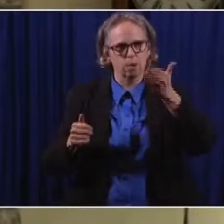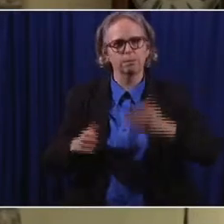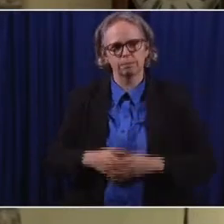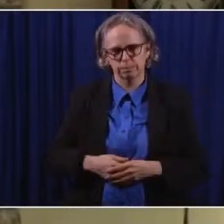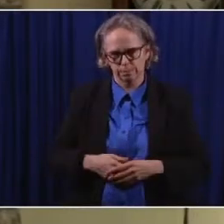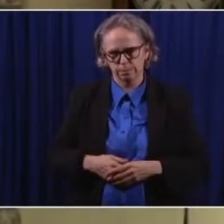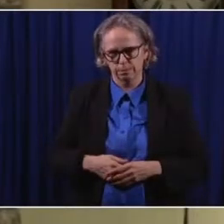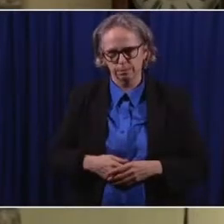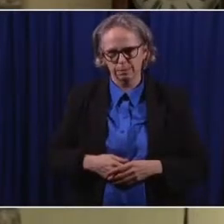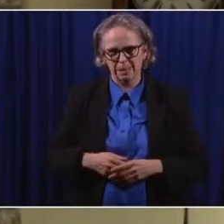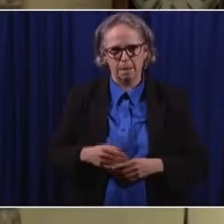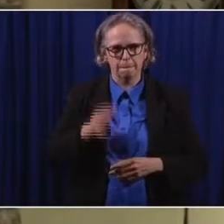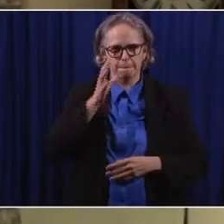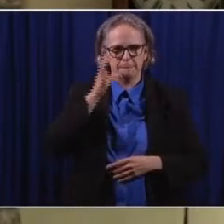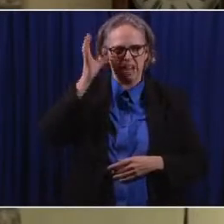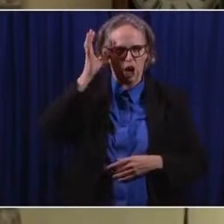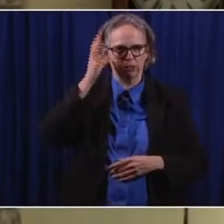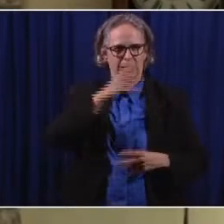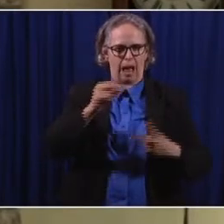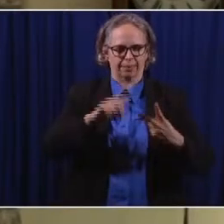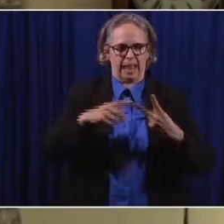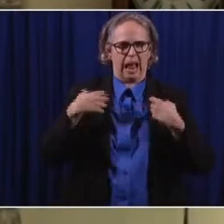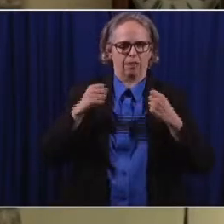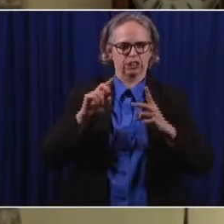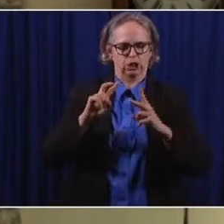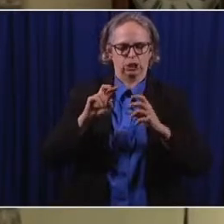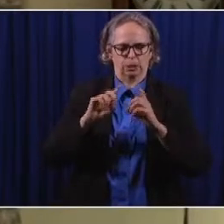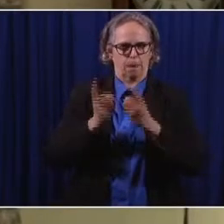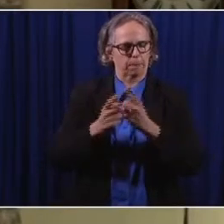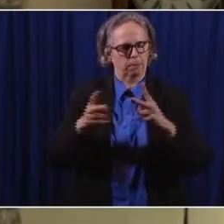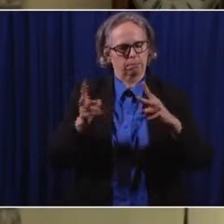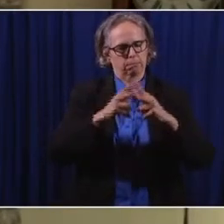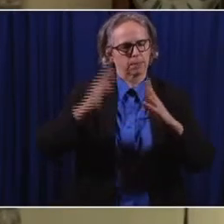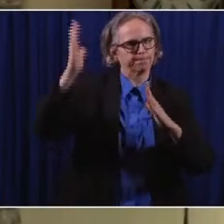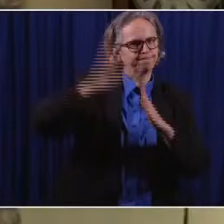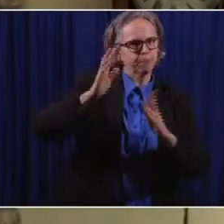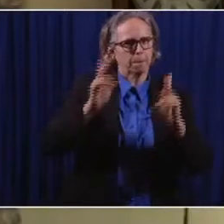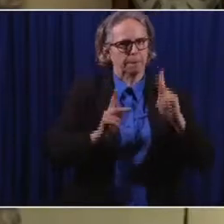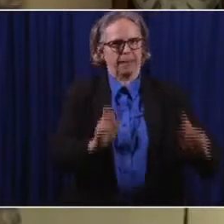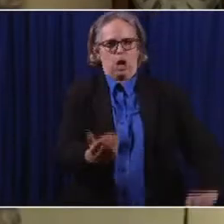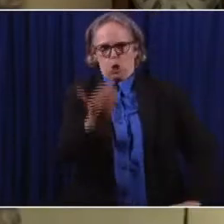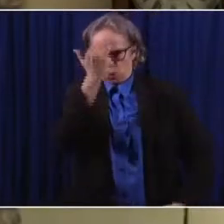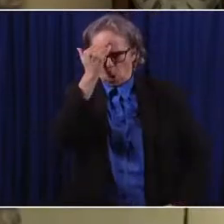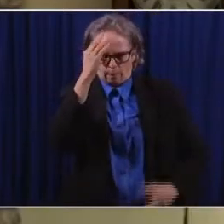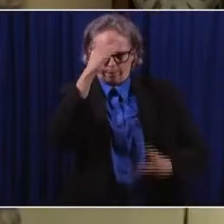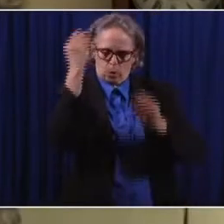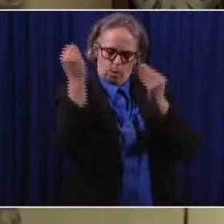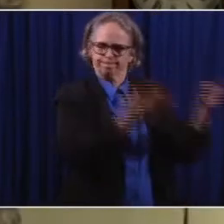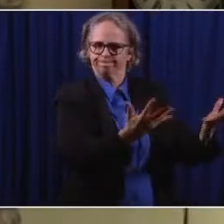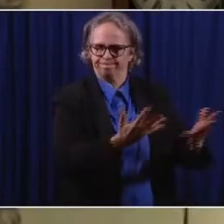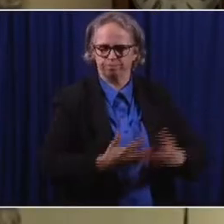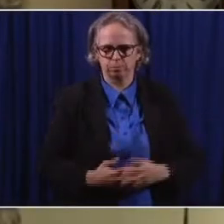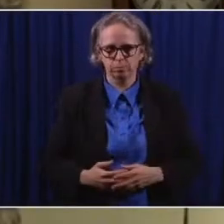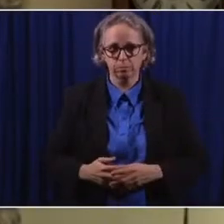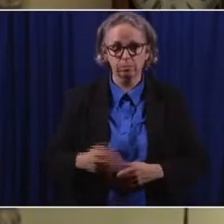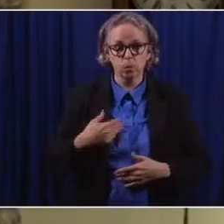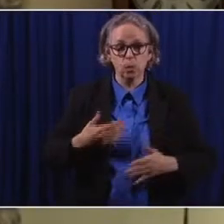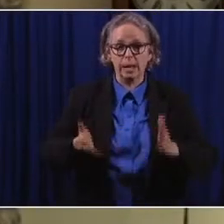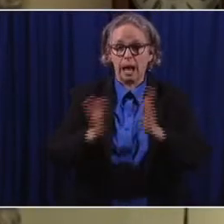that they in fact be notified. We've encouraged schools to put dashboards up so that anybody in the community can look